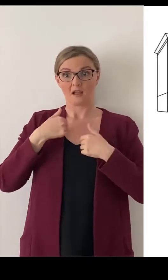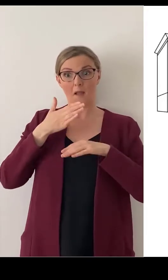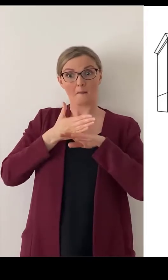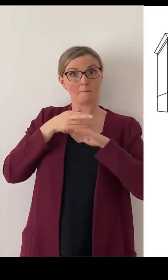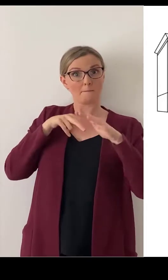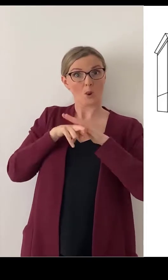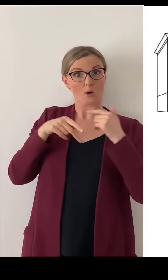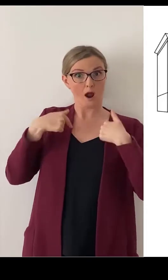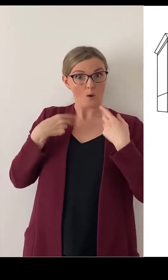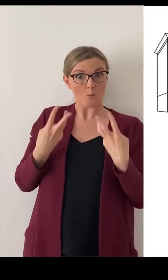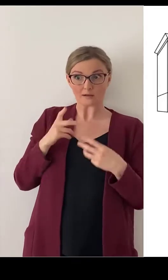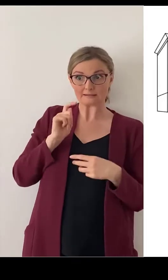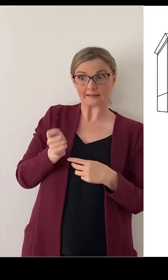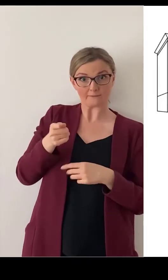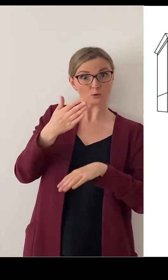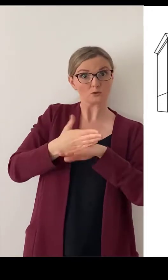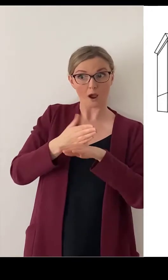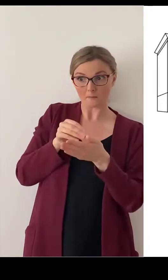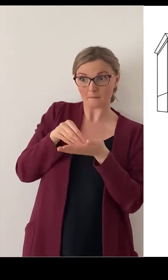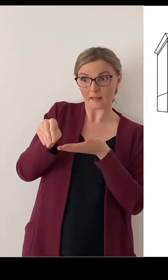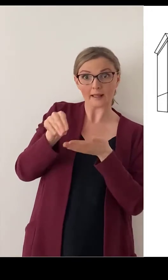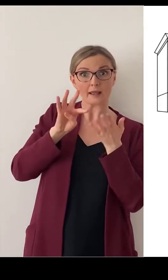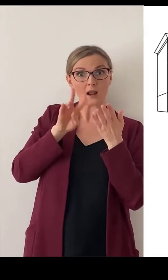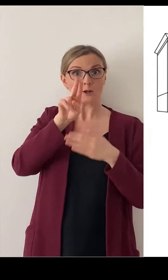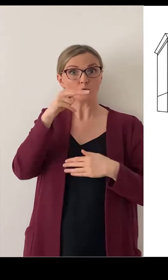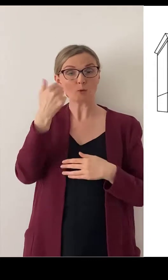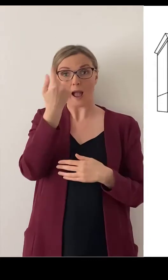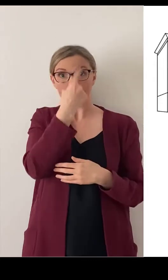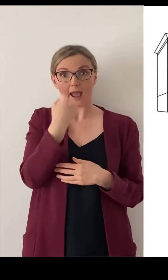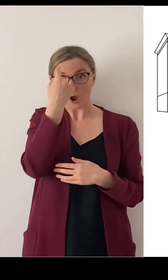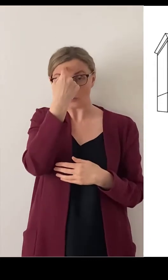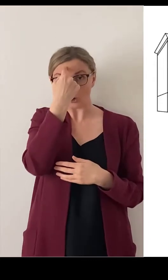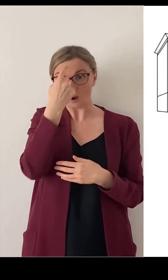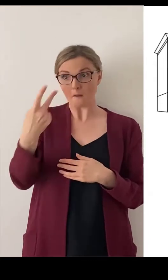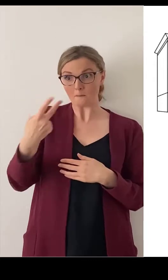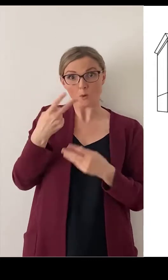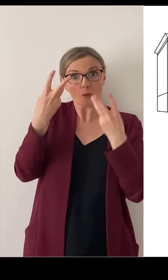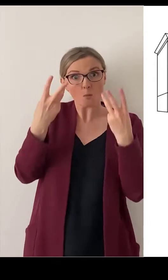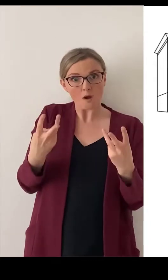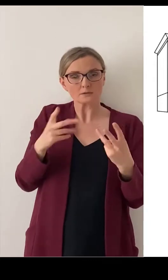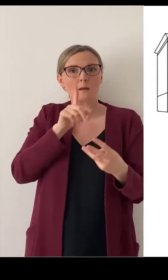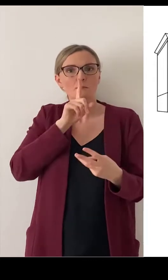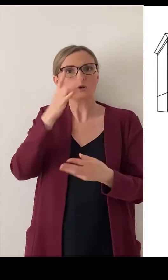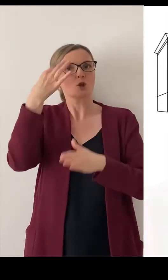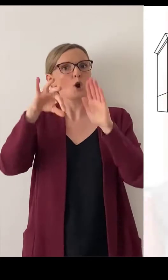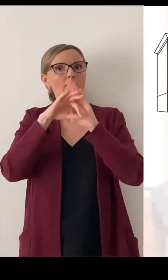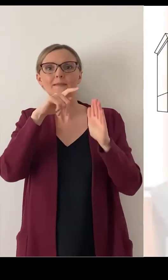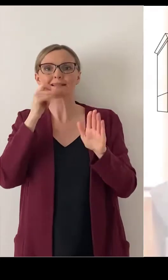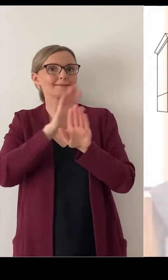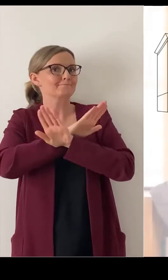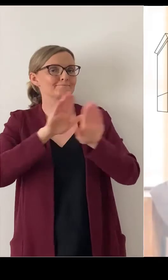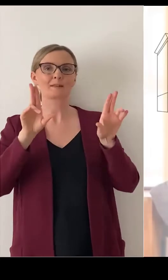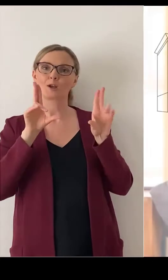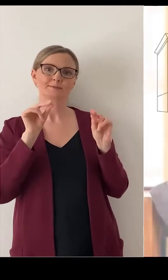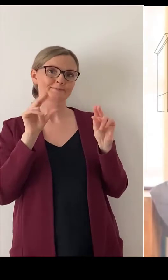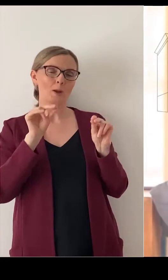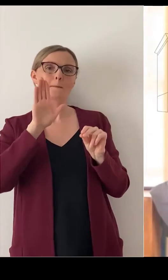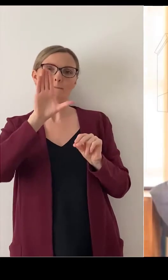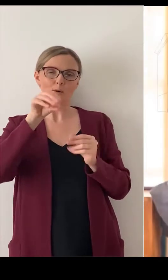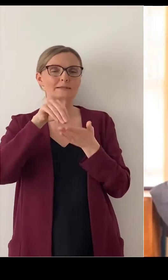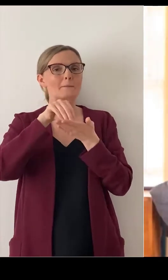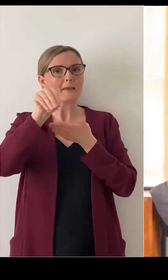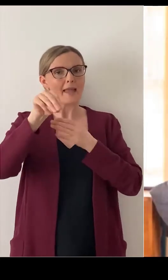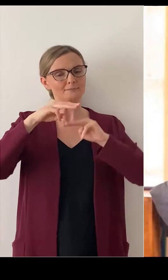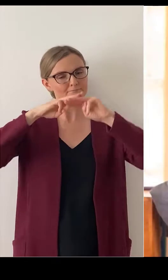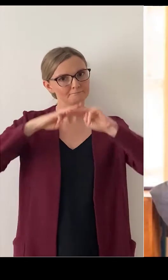hire that worker for €9 per hour, the government says, no guys, no, you have to pay at